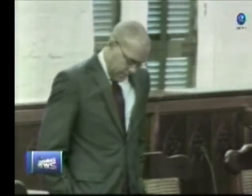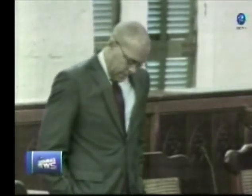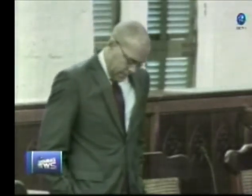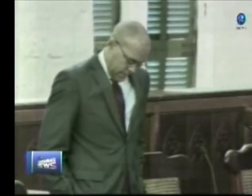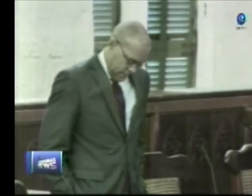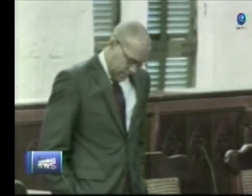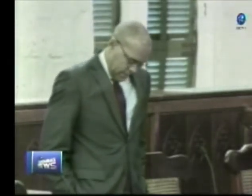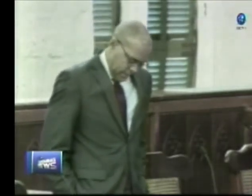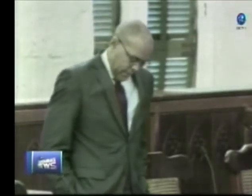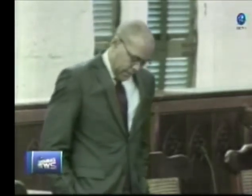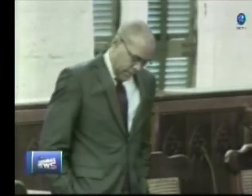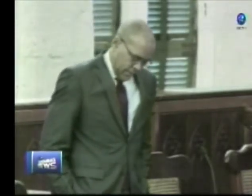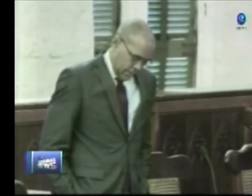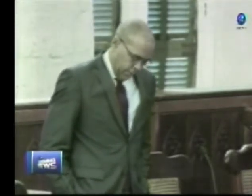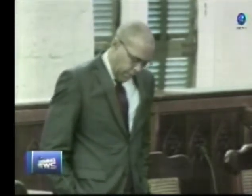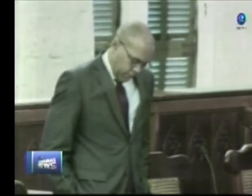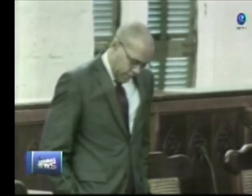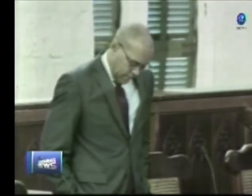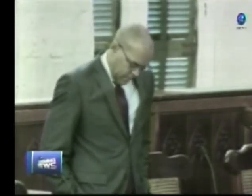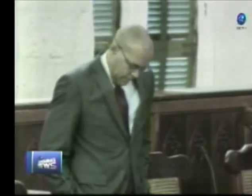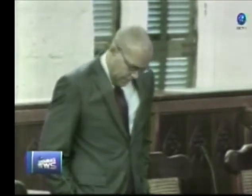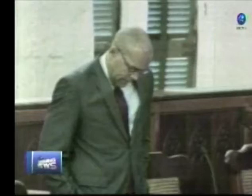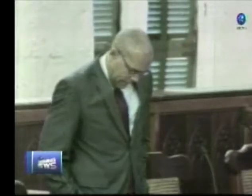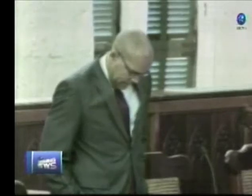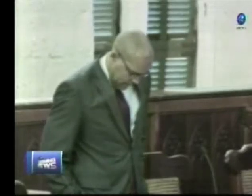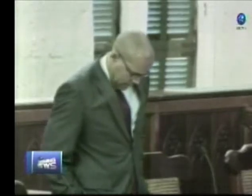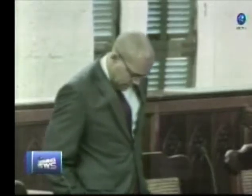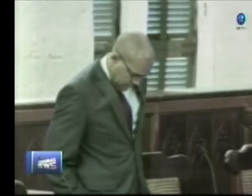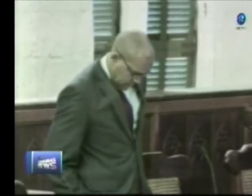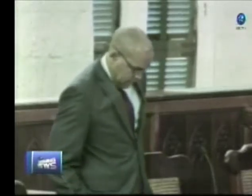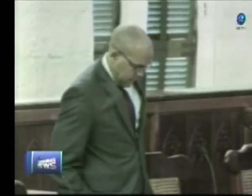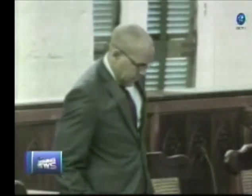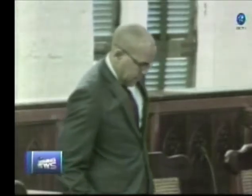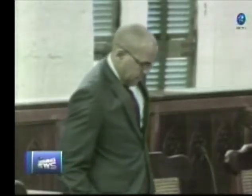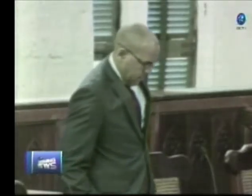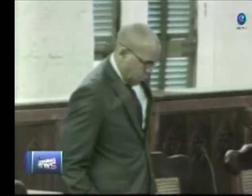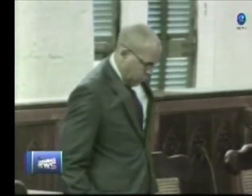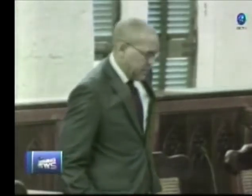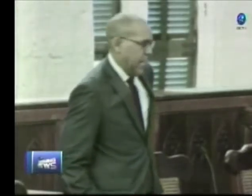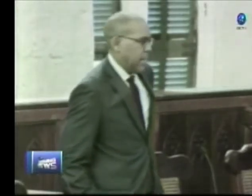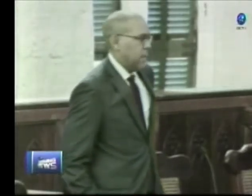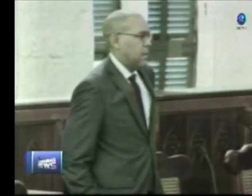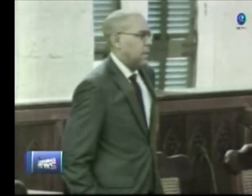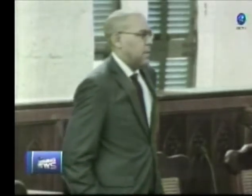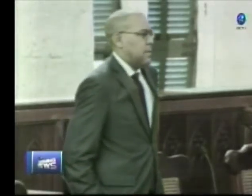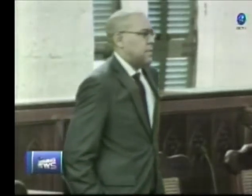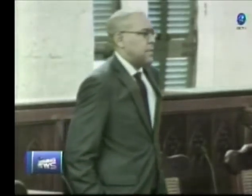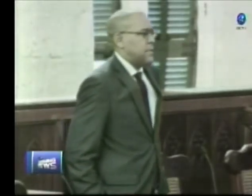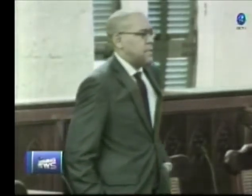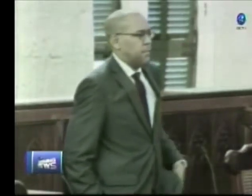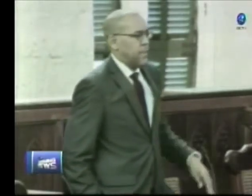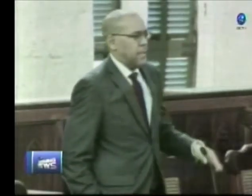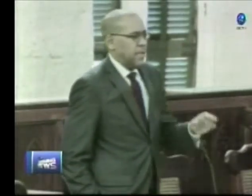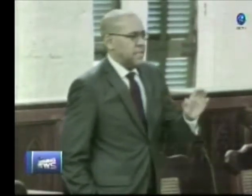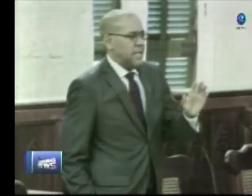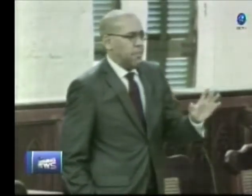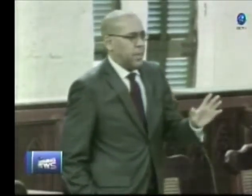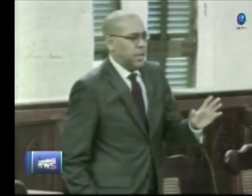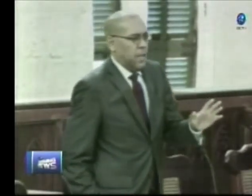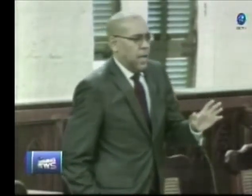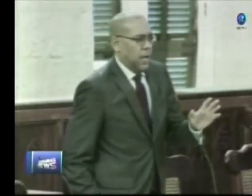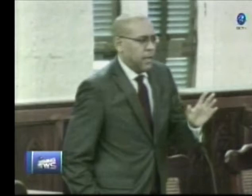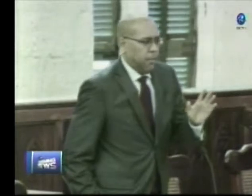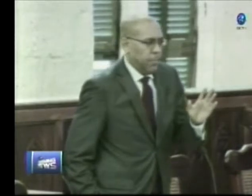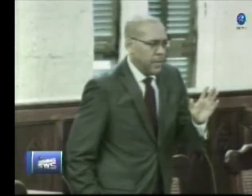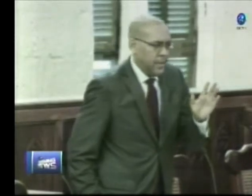it is founded, and worse yet, cease to be a